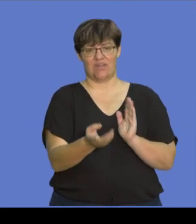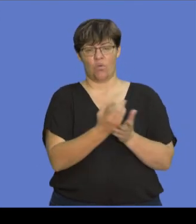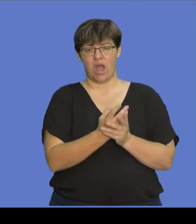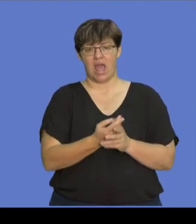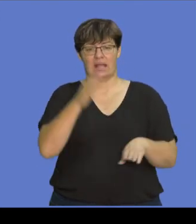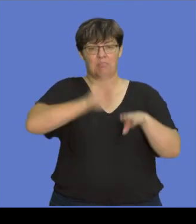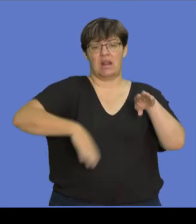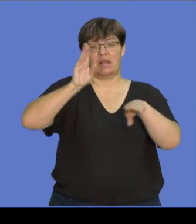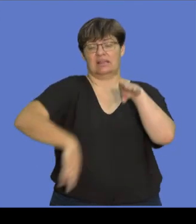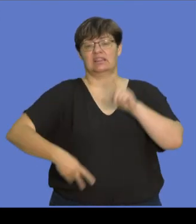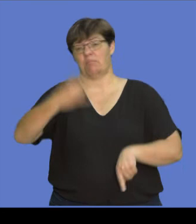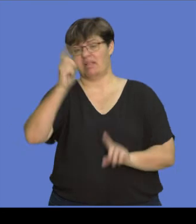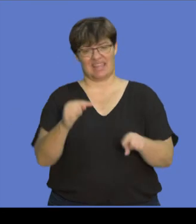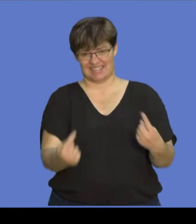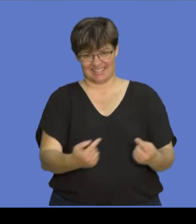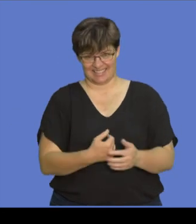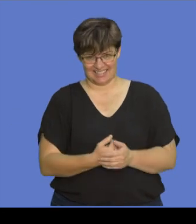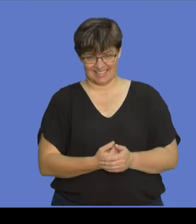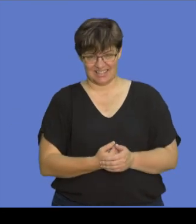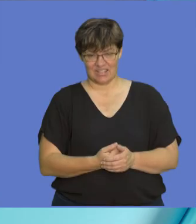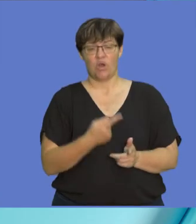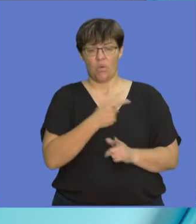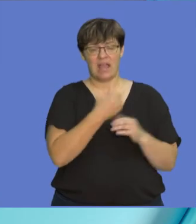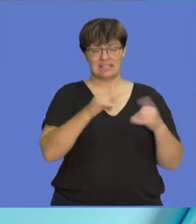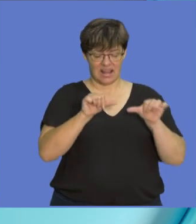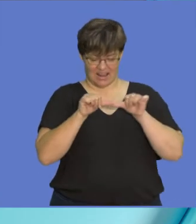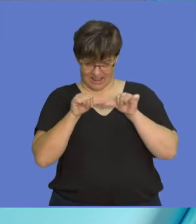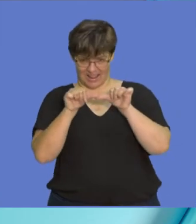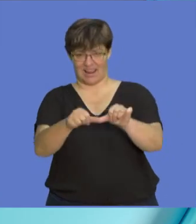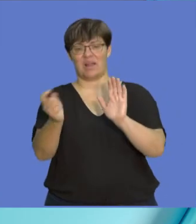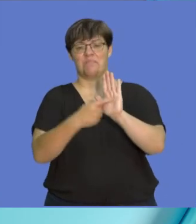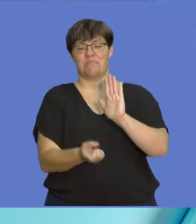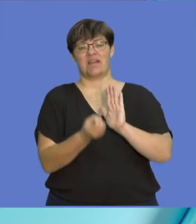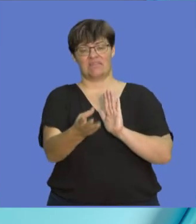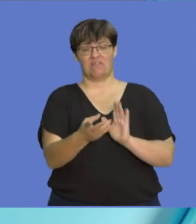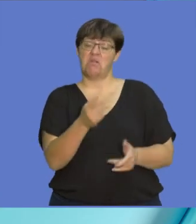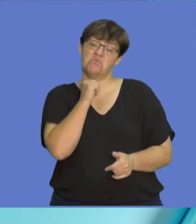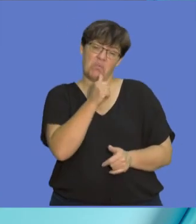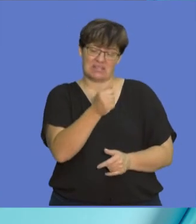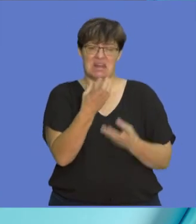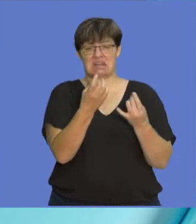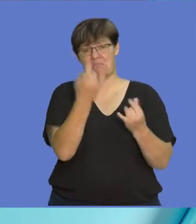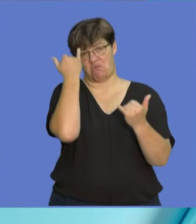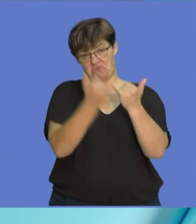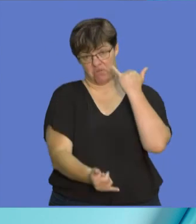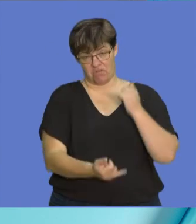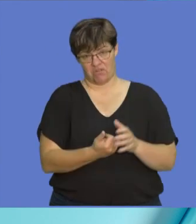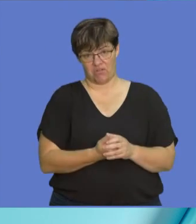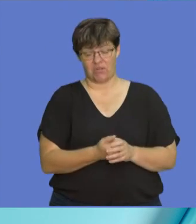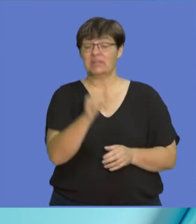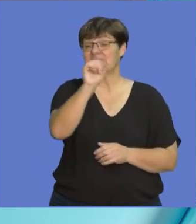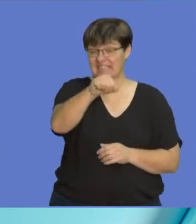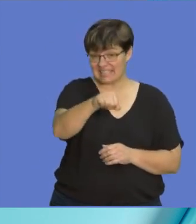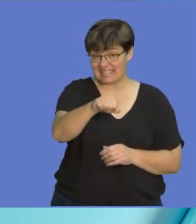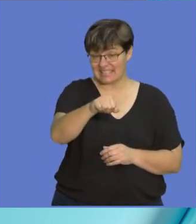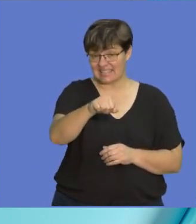penalize a candidate. So in other words, you will still be allocated the mark even though the figure may be wrong. But yes, you